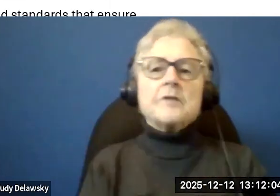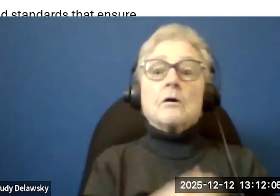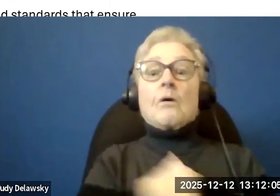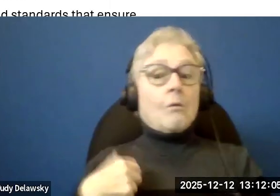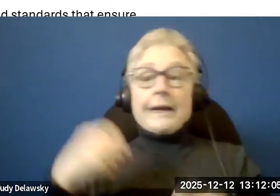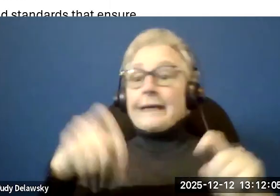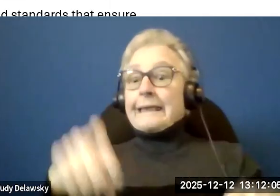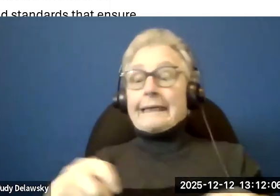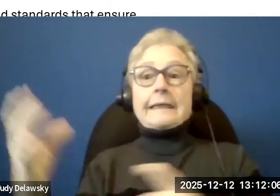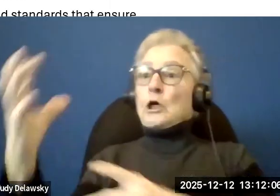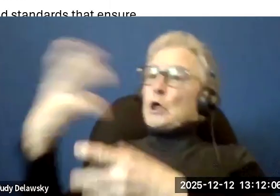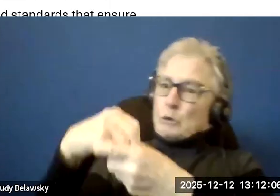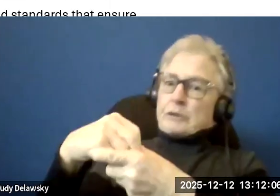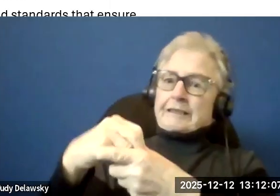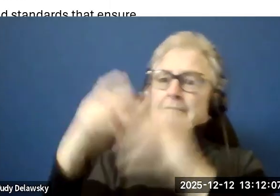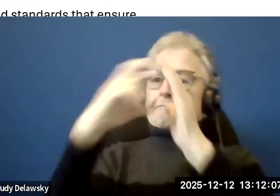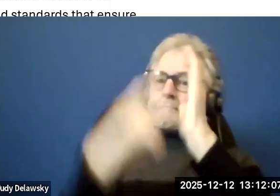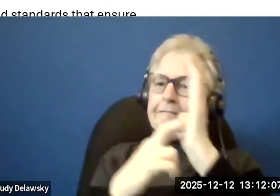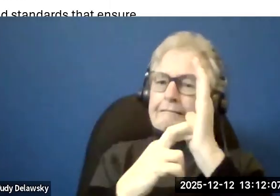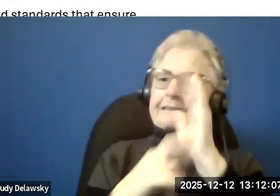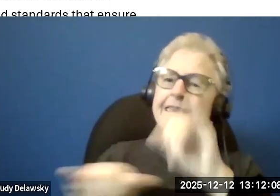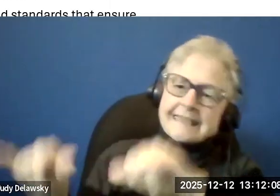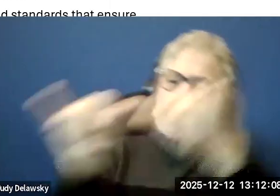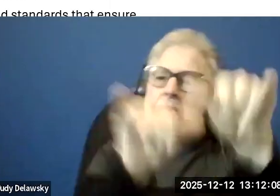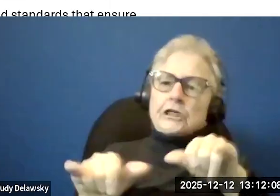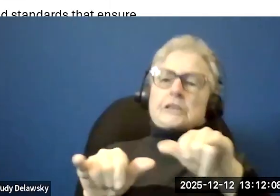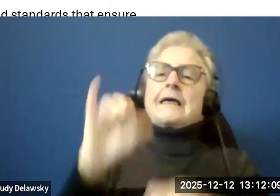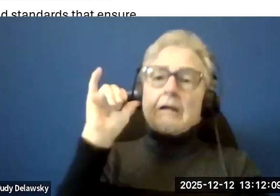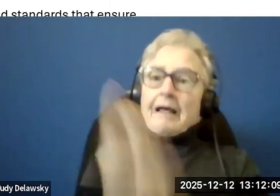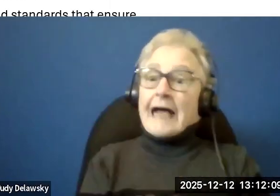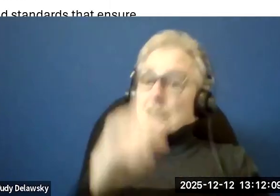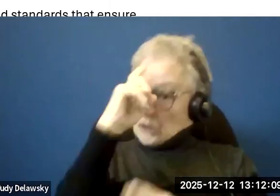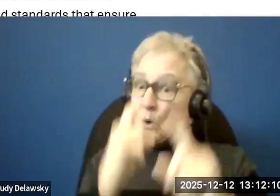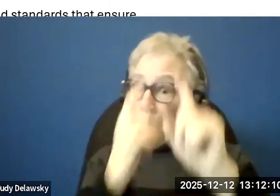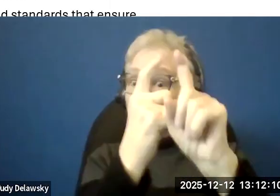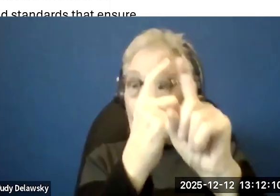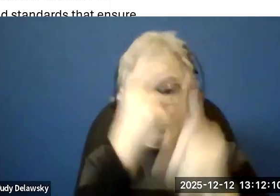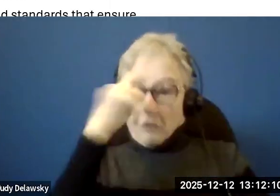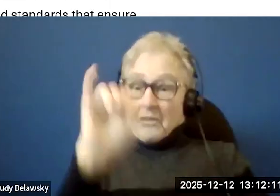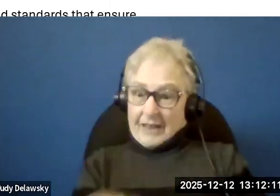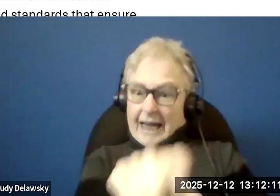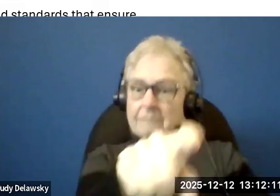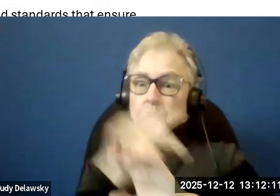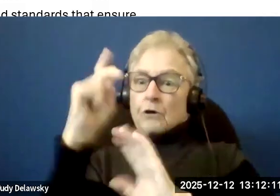standards on how to do that. And that is one of the goals of this project.